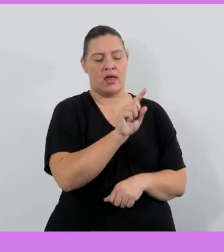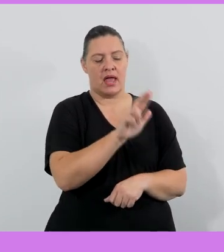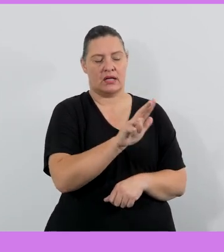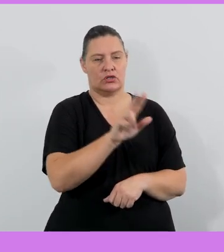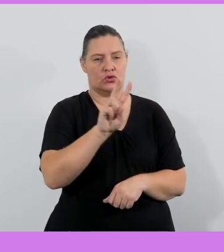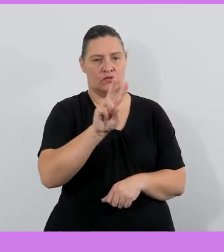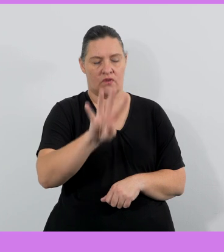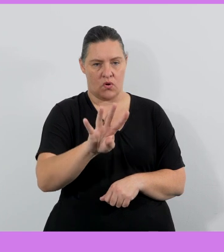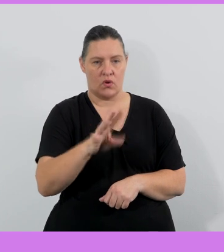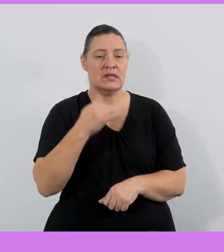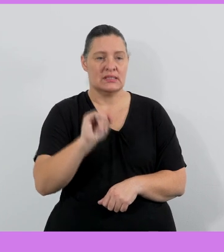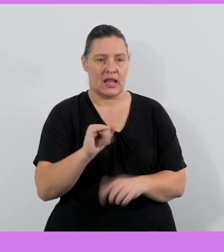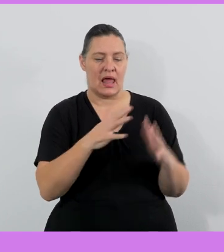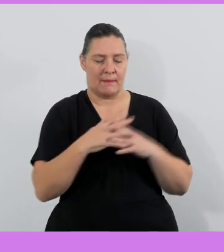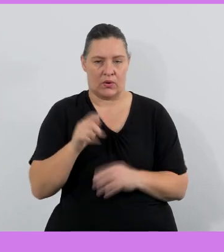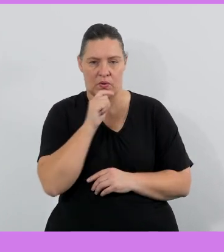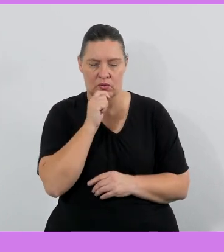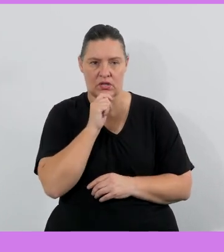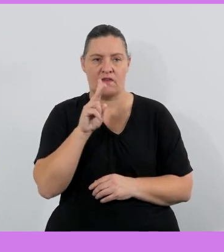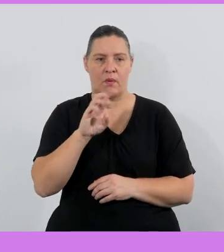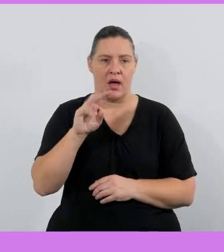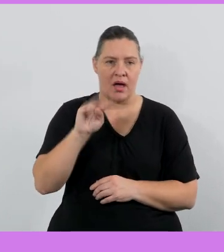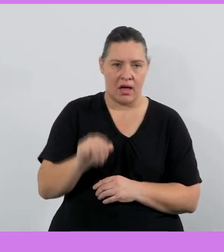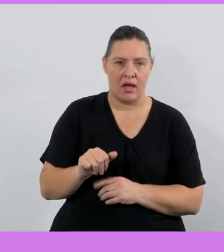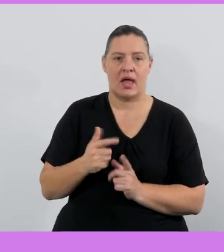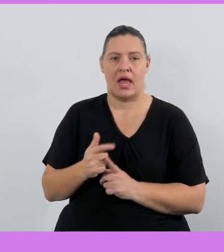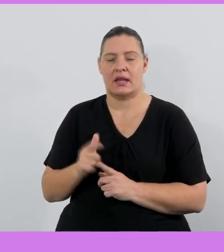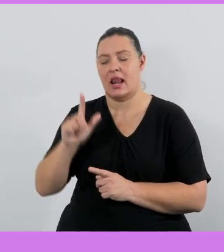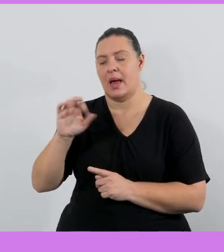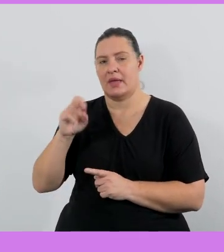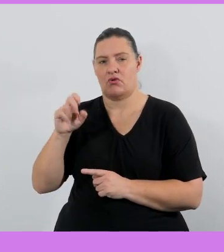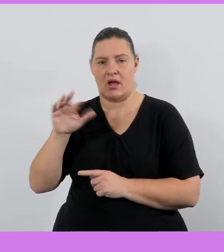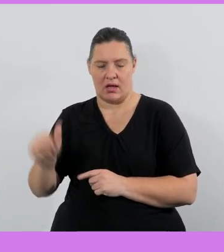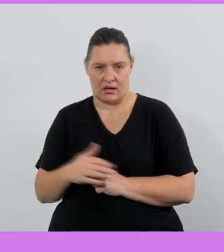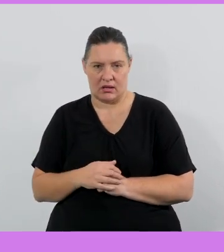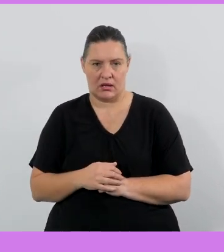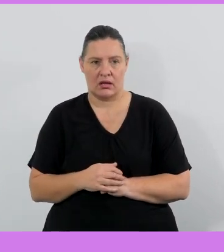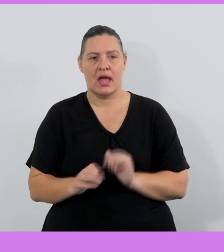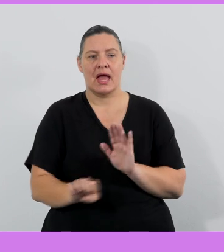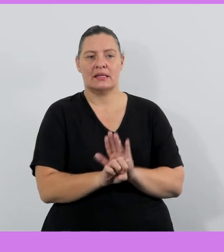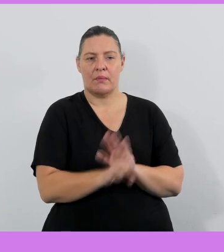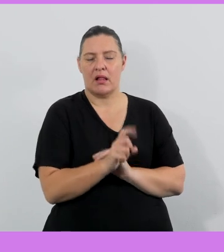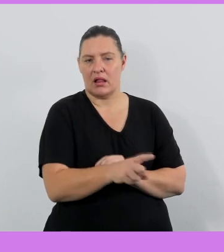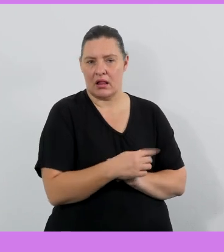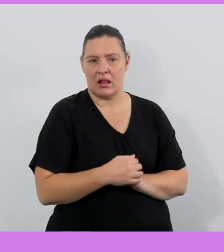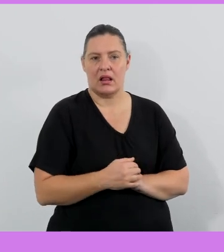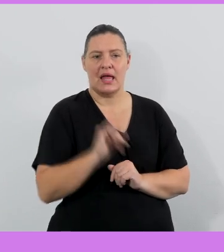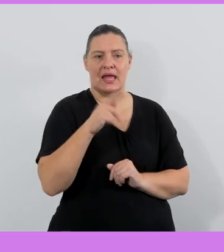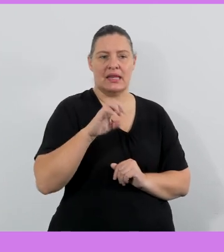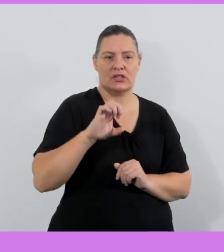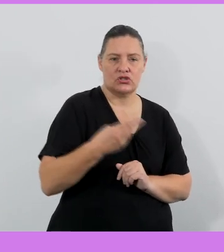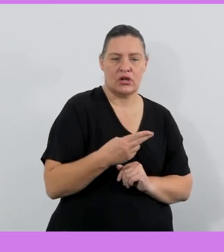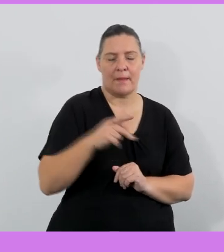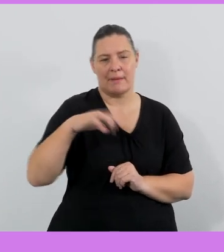1824. It is still used in the USA, Burma, and Liberia. Examples of units, for example, it's inches,